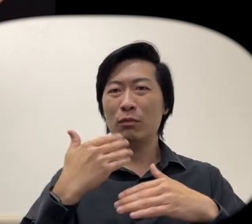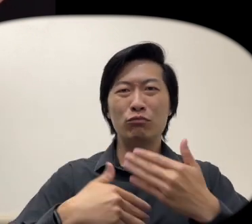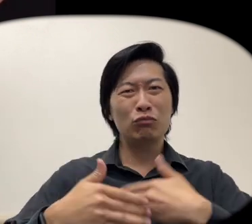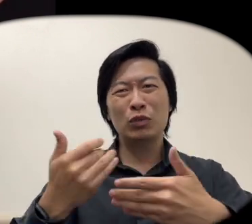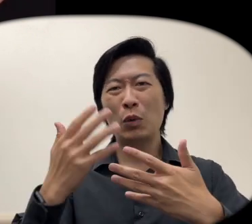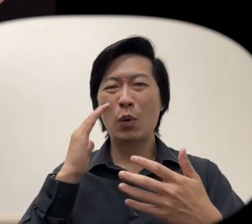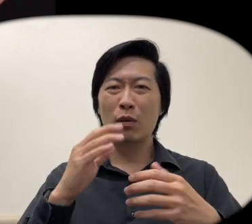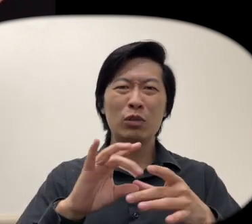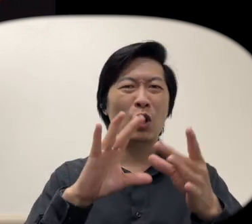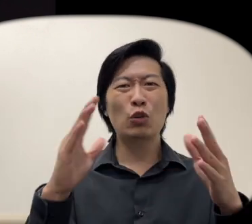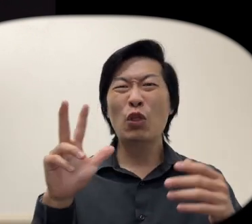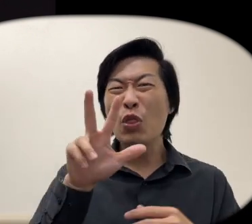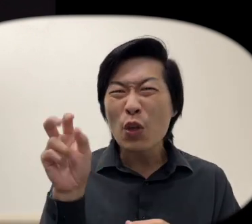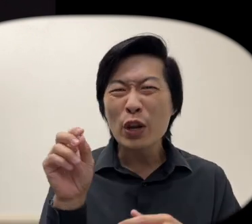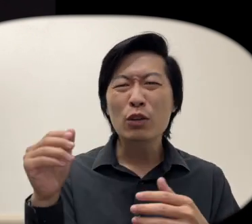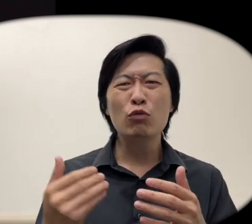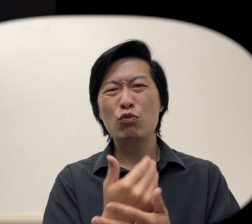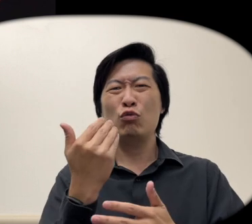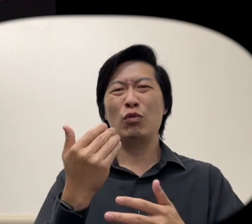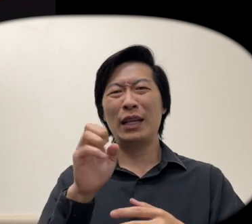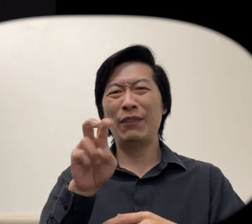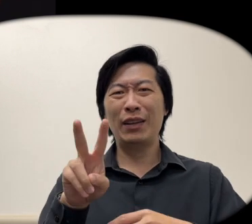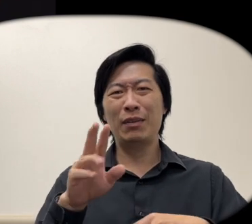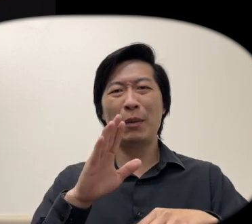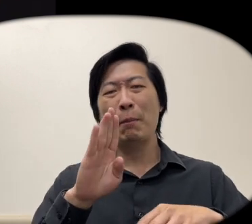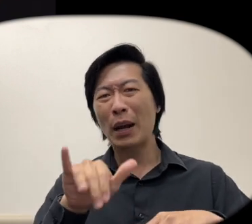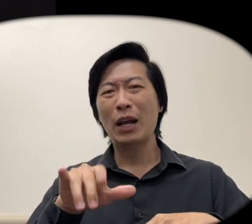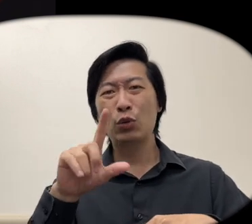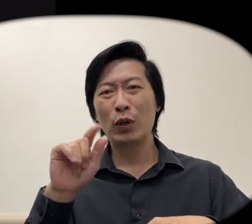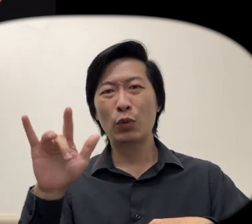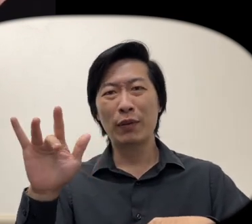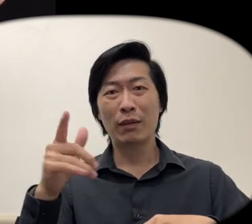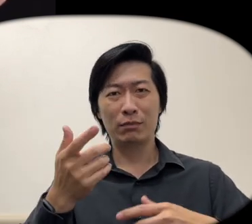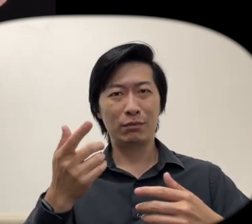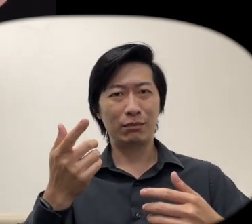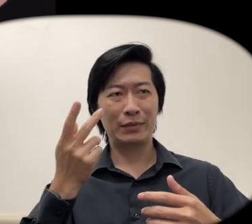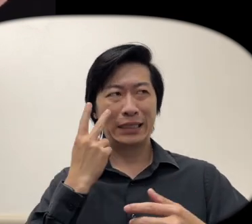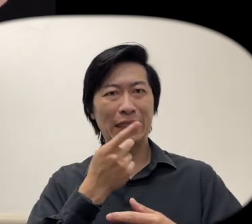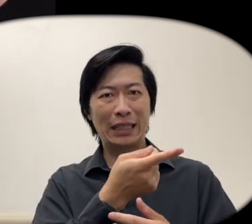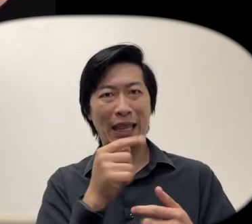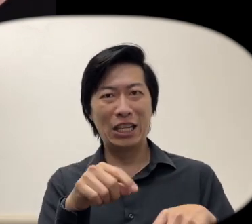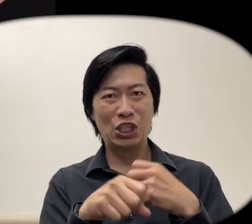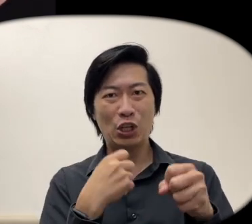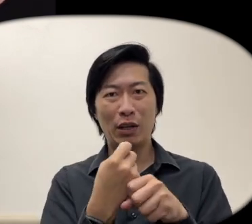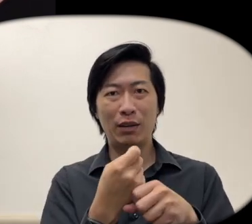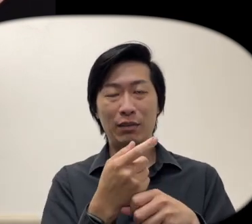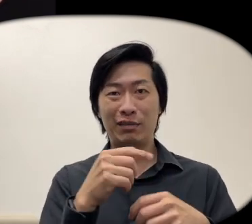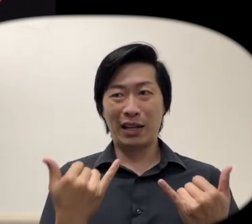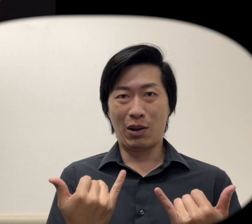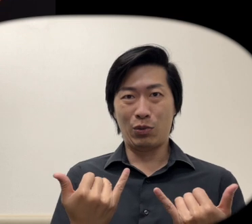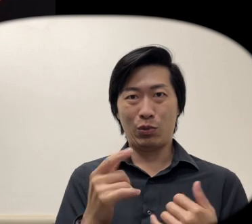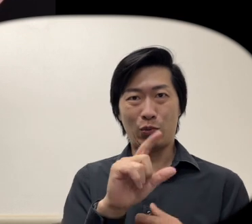models globally by 2025. Learn more. However, if we look at what they're launching this year, so this is 2023 now, they have